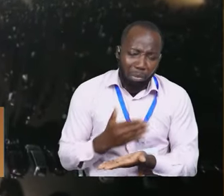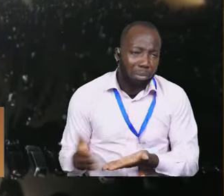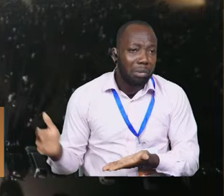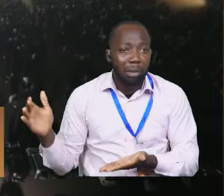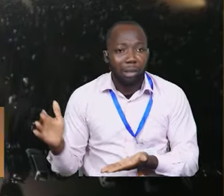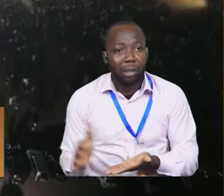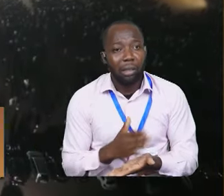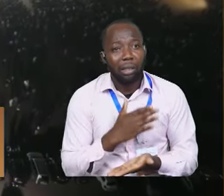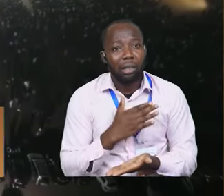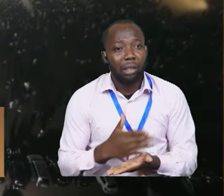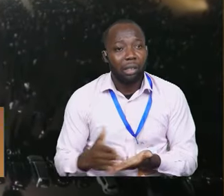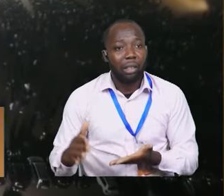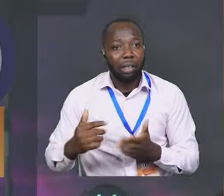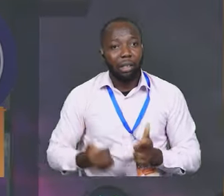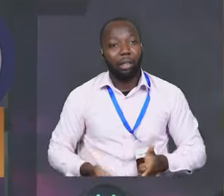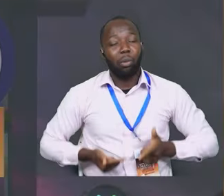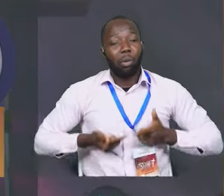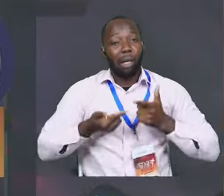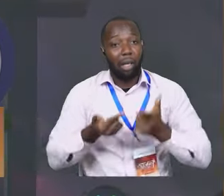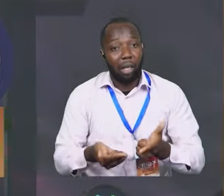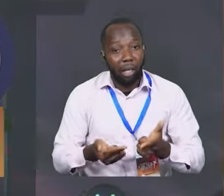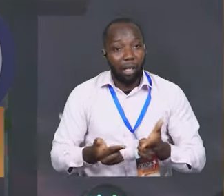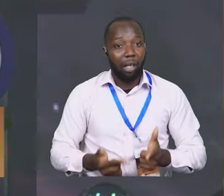singing. Life.